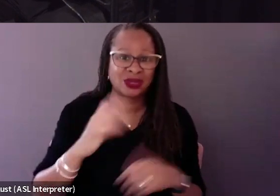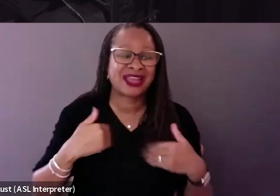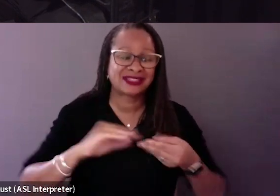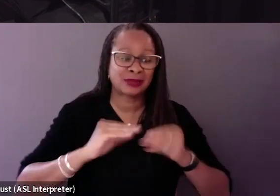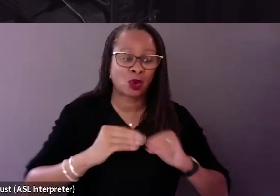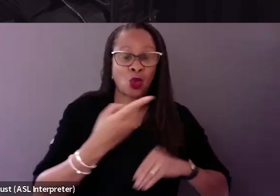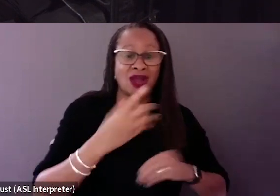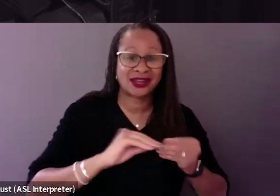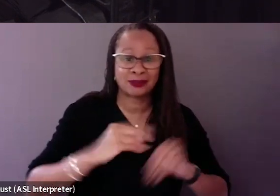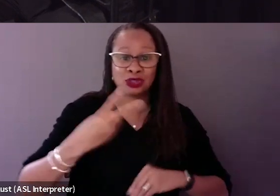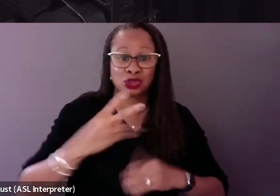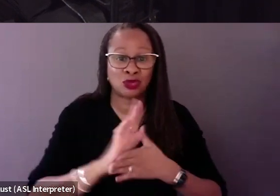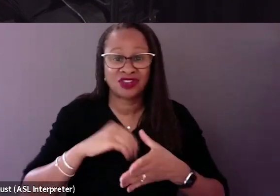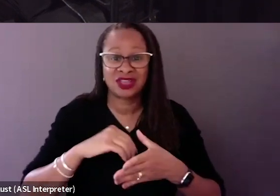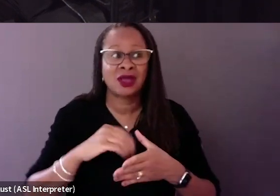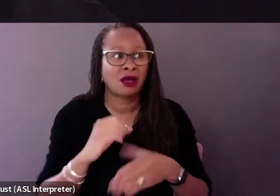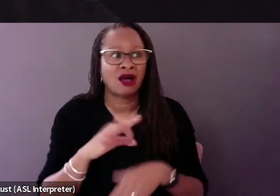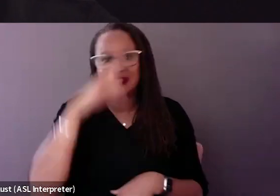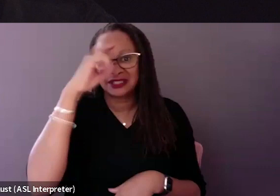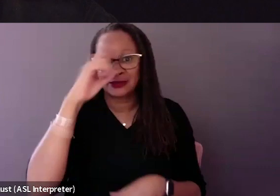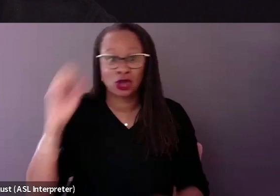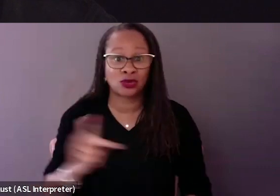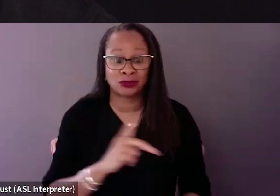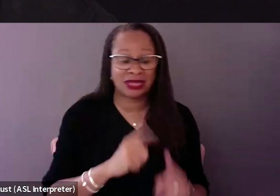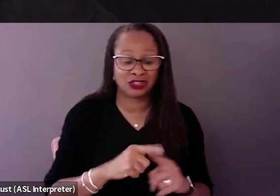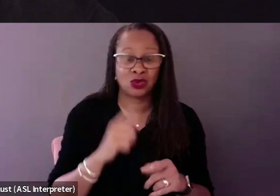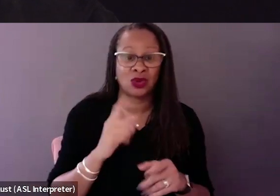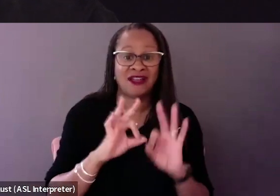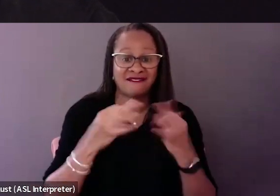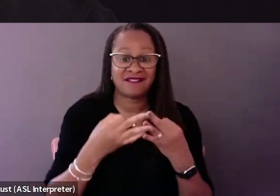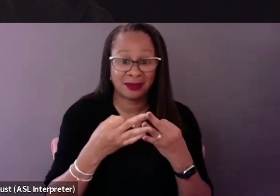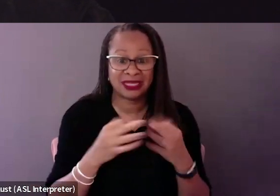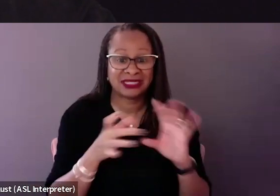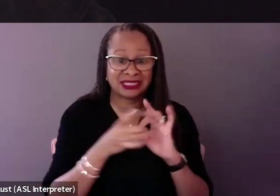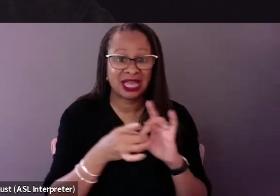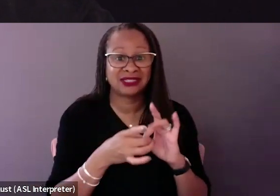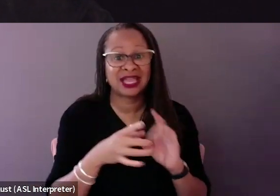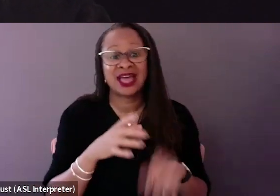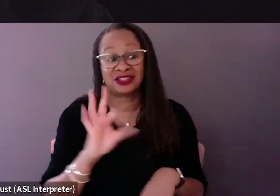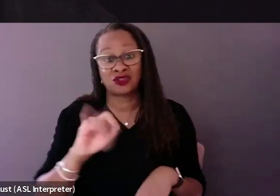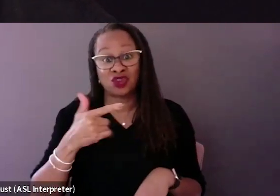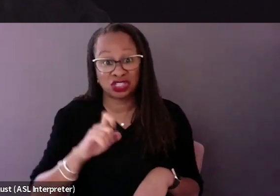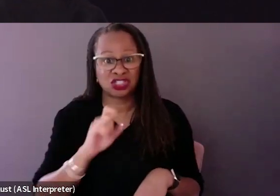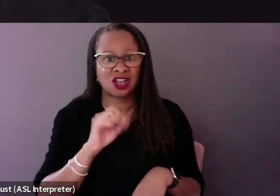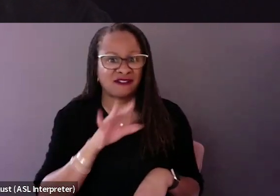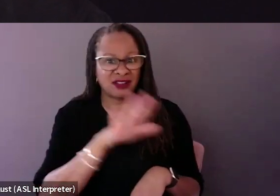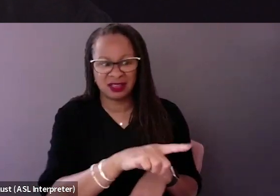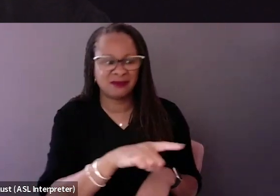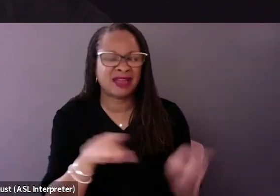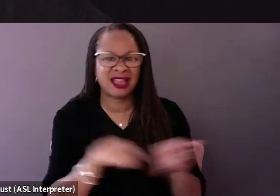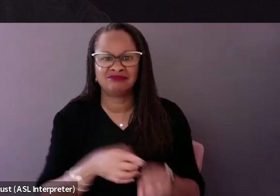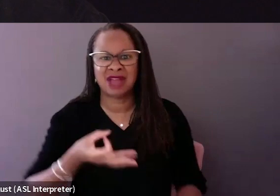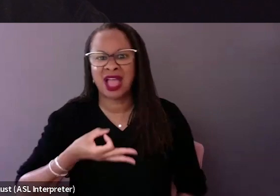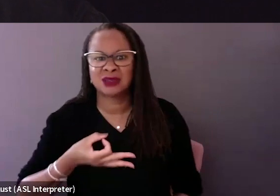like a mega star, and he comes back to Family Ties. And there's this footage of him being an asshole, basically. He's bossing the crew around and everything.